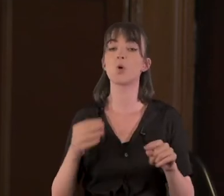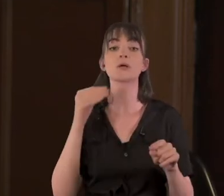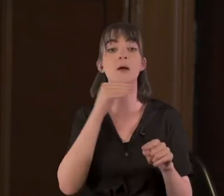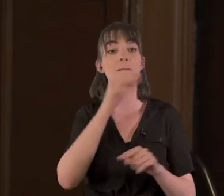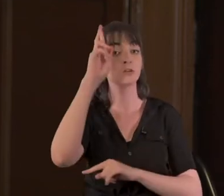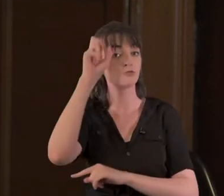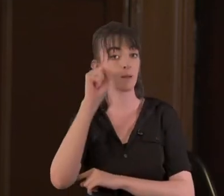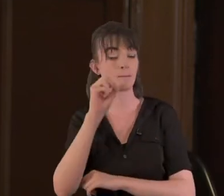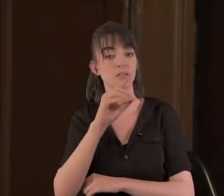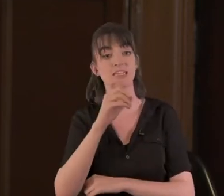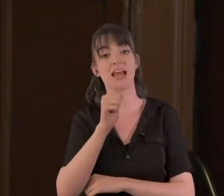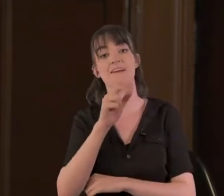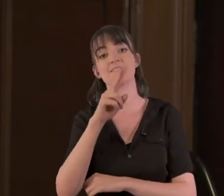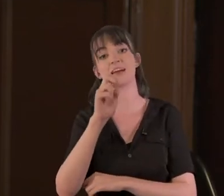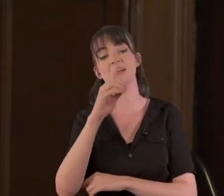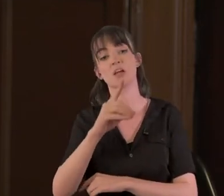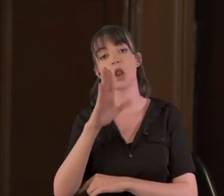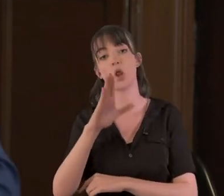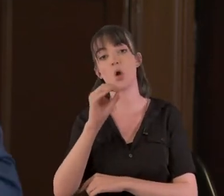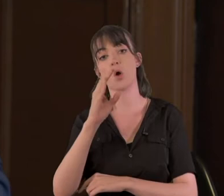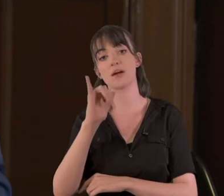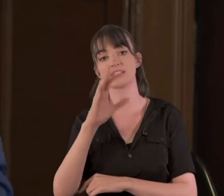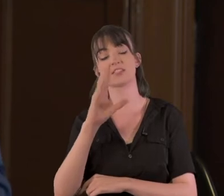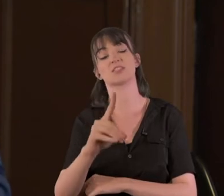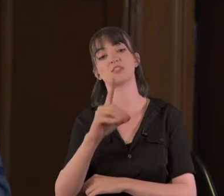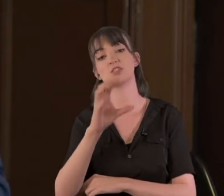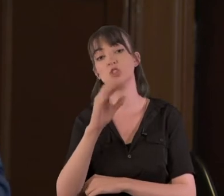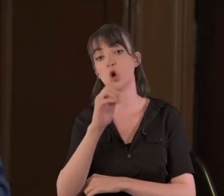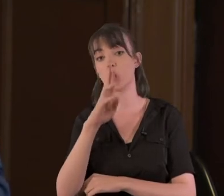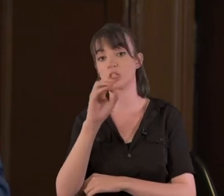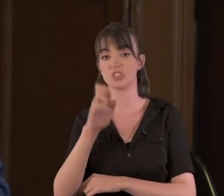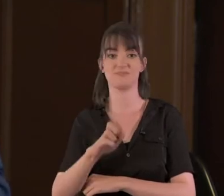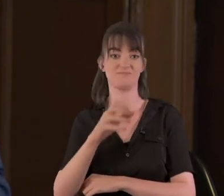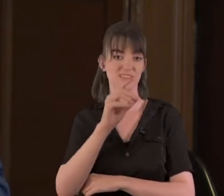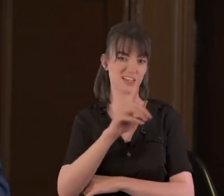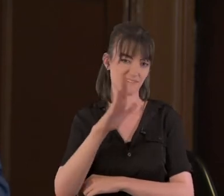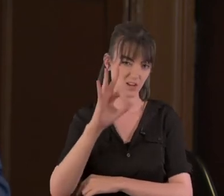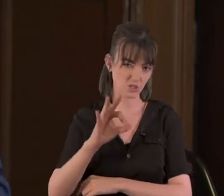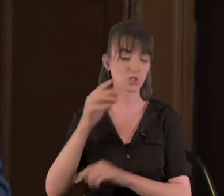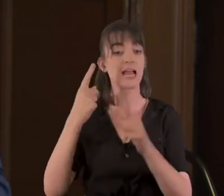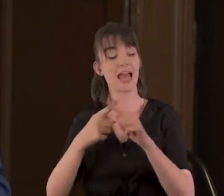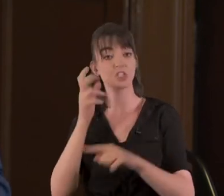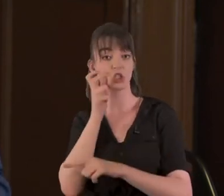Lloyd George and Churchill are liberals, but after 1918,